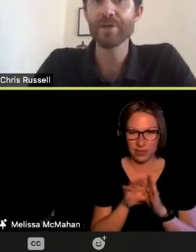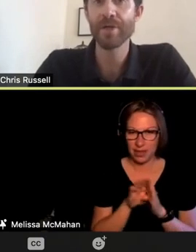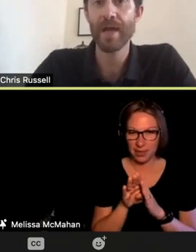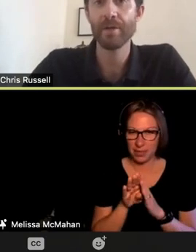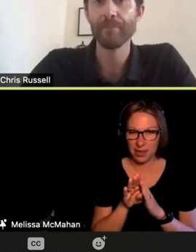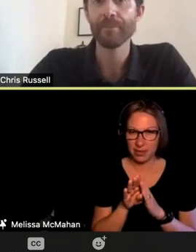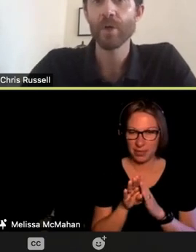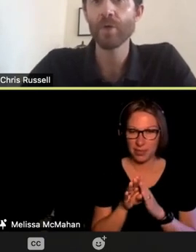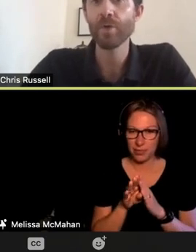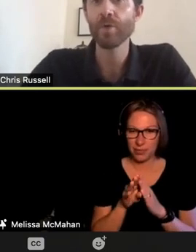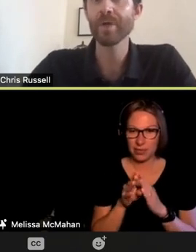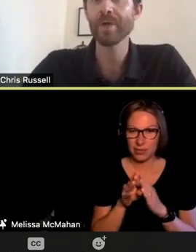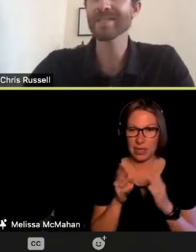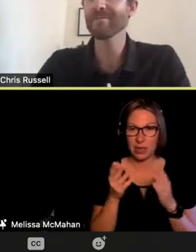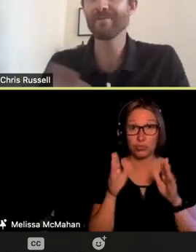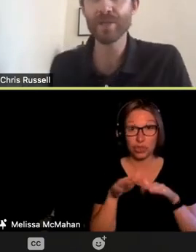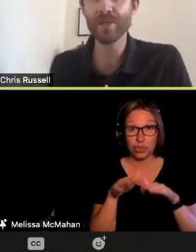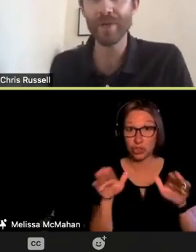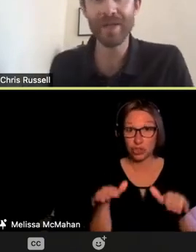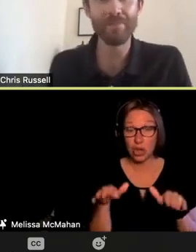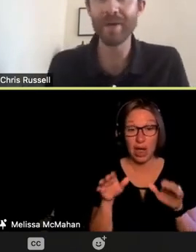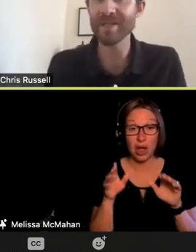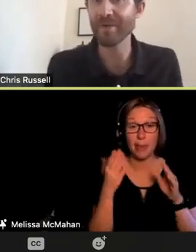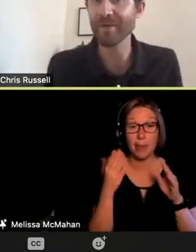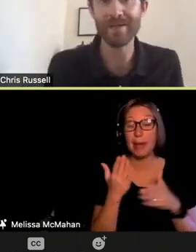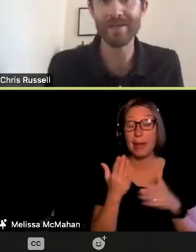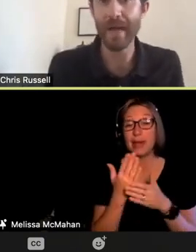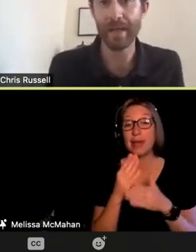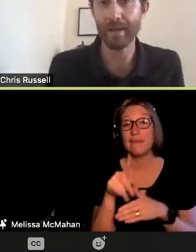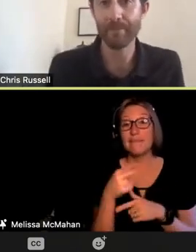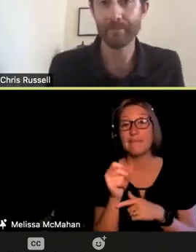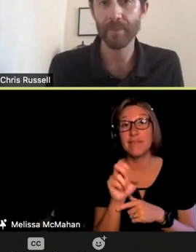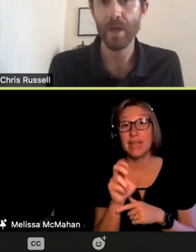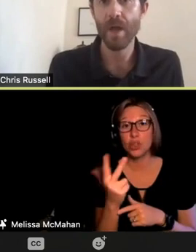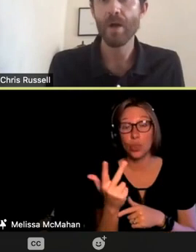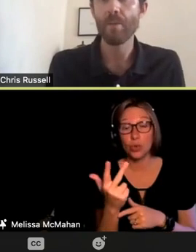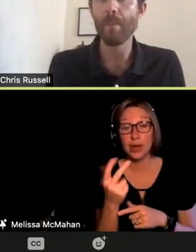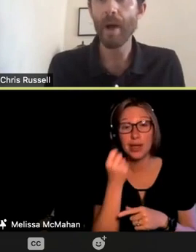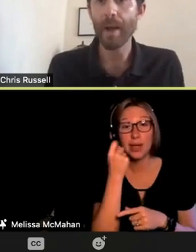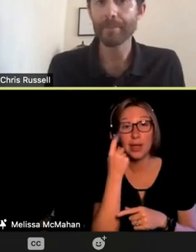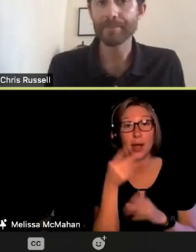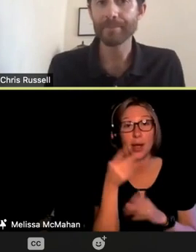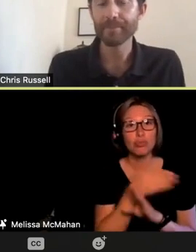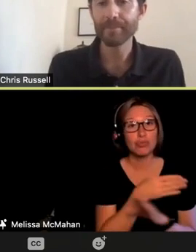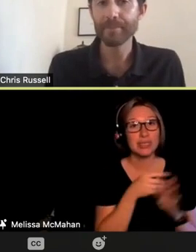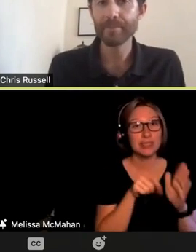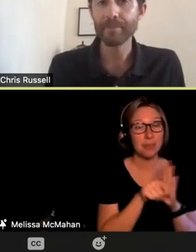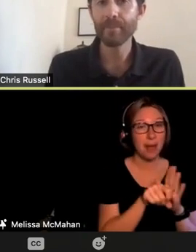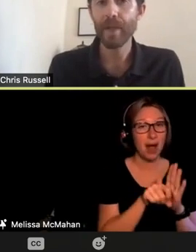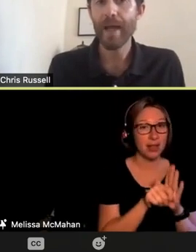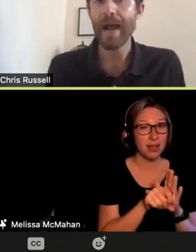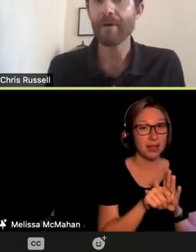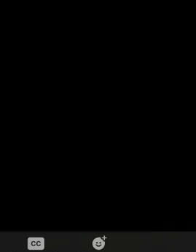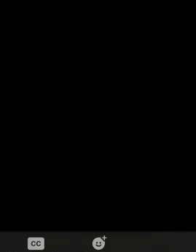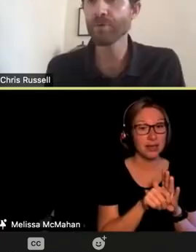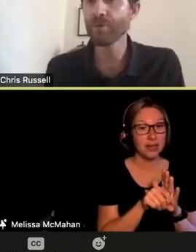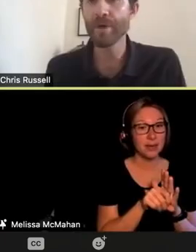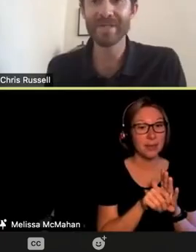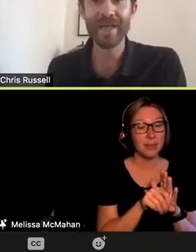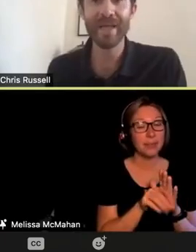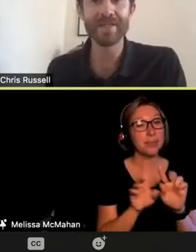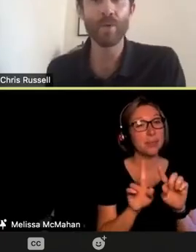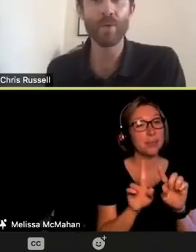still have a child who is in phase 3 but is pre-symbolic. But how